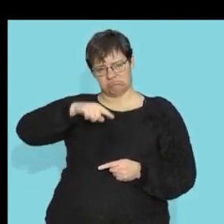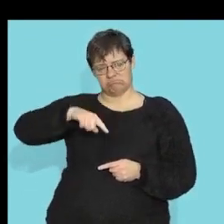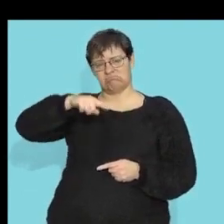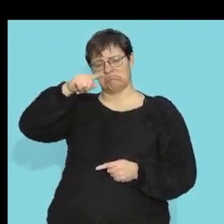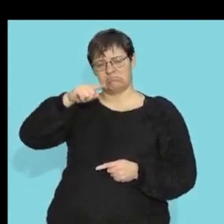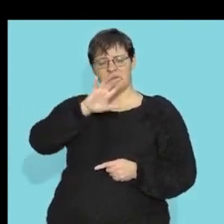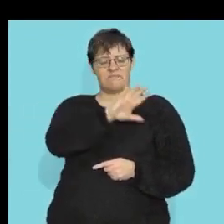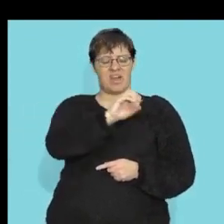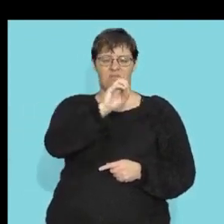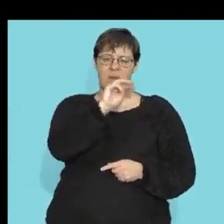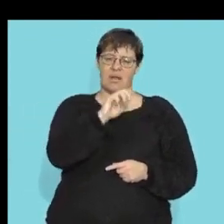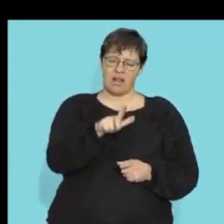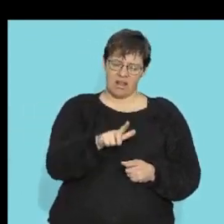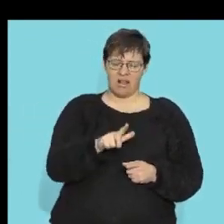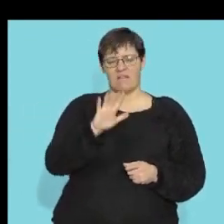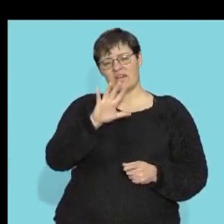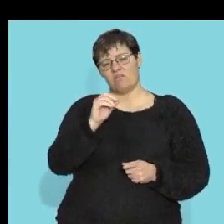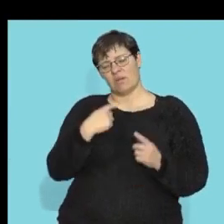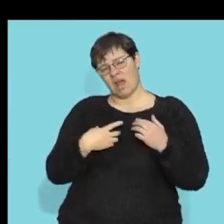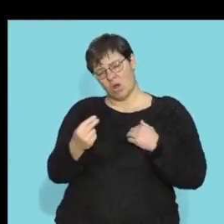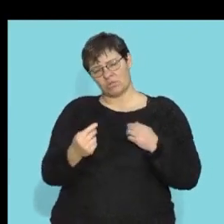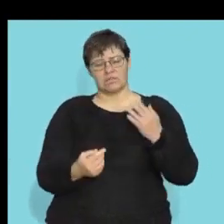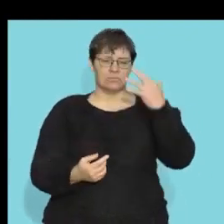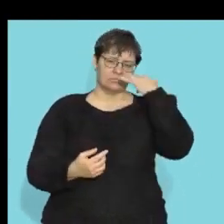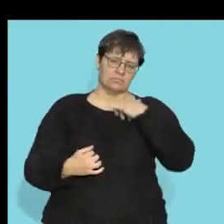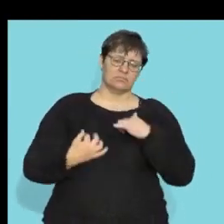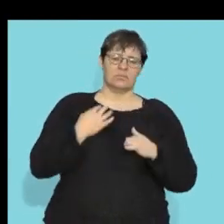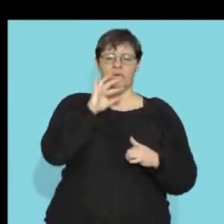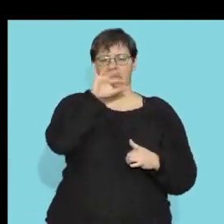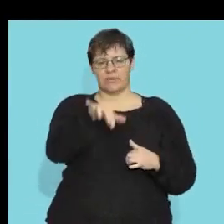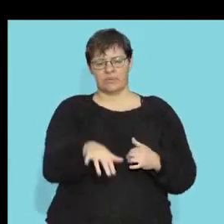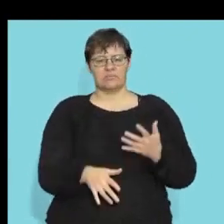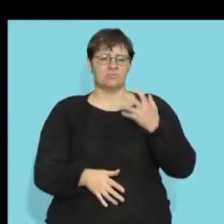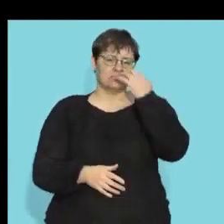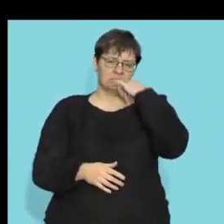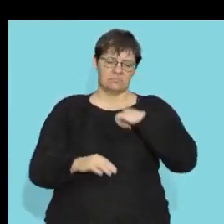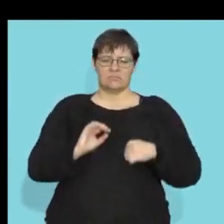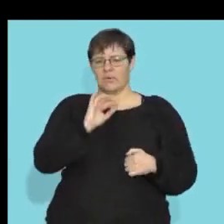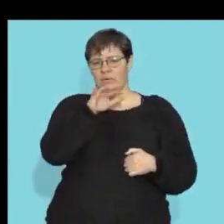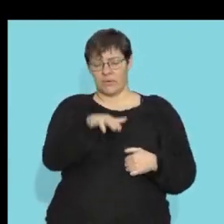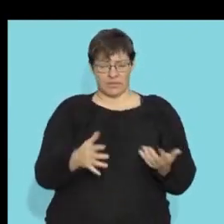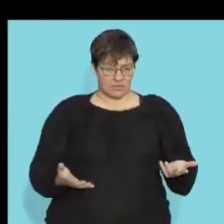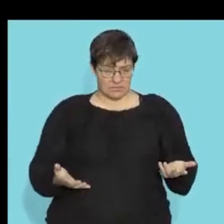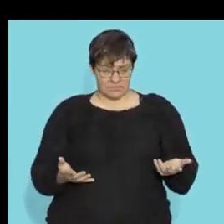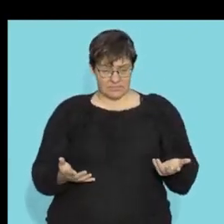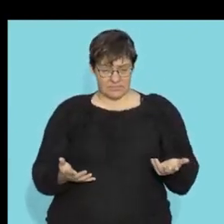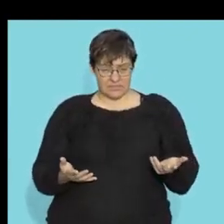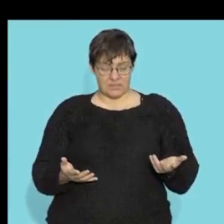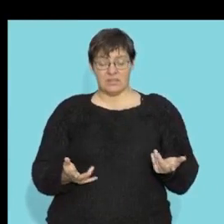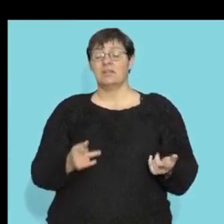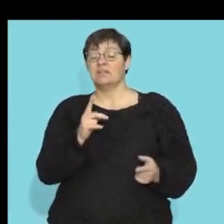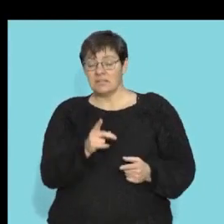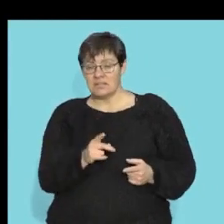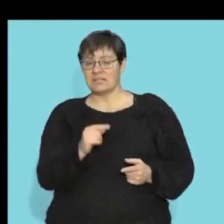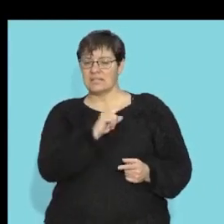right, half a liter comes in, half a liter goes out, half a liter comes in. Now, all of a sudden, now that's